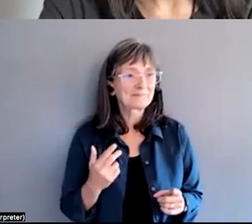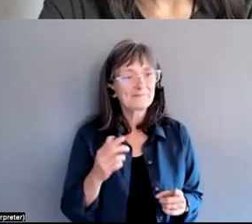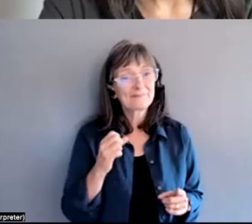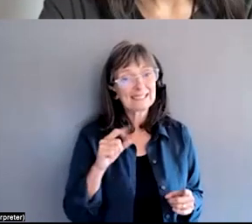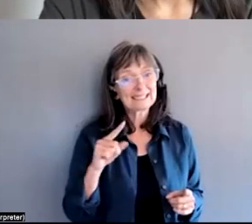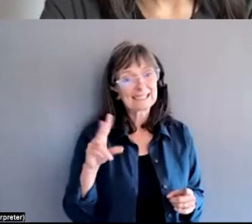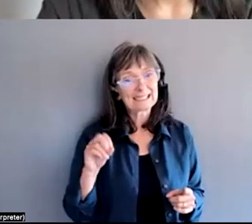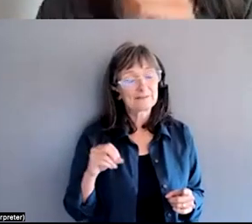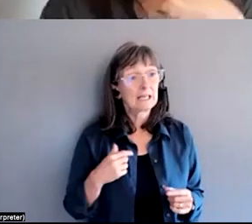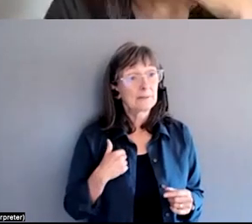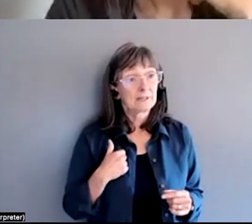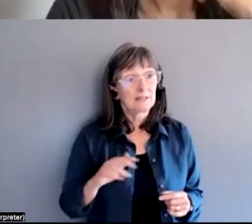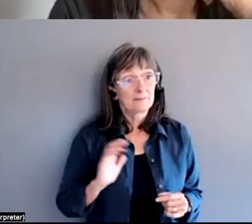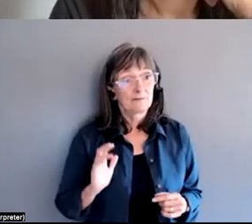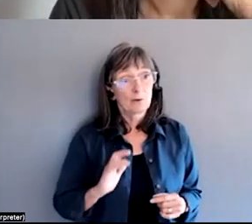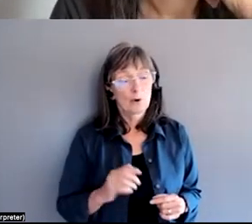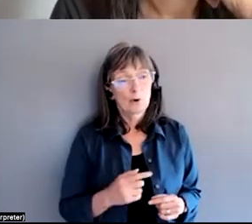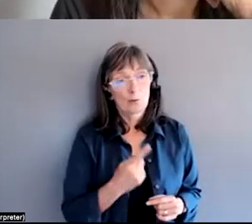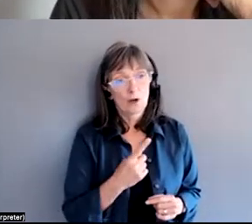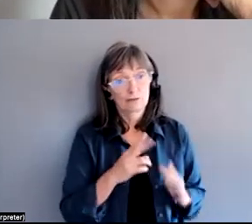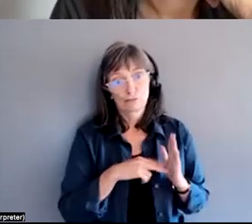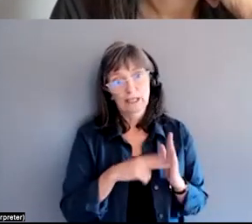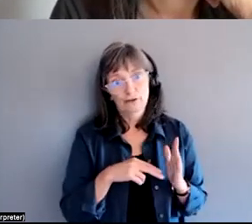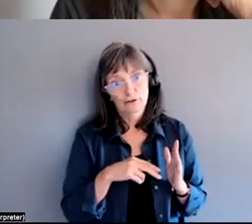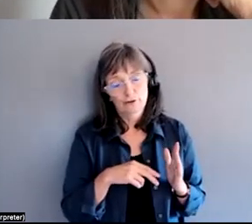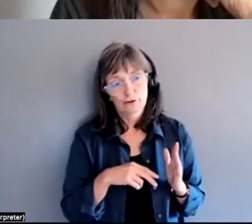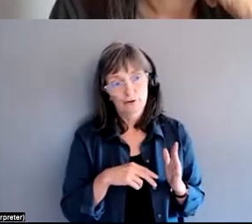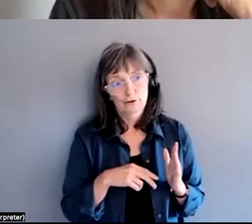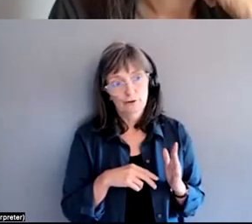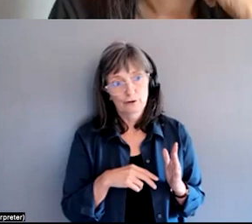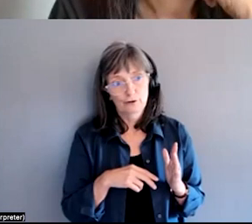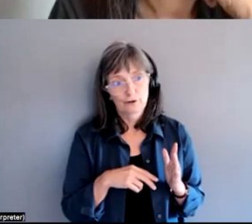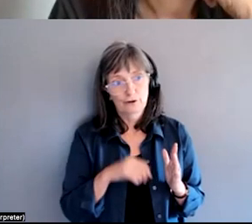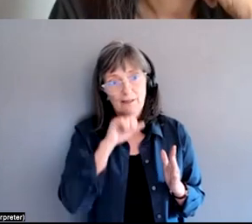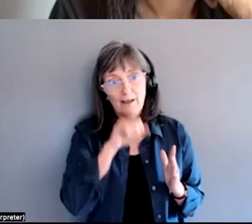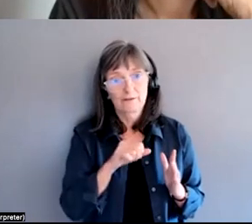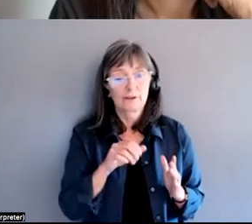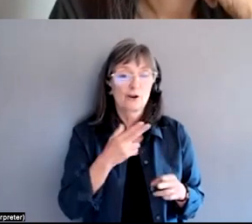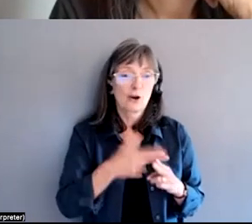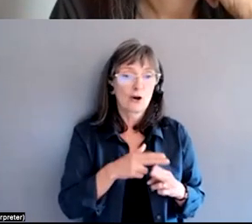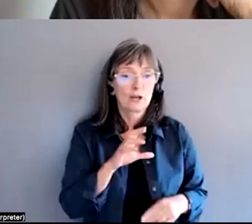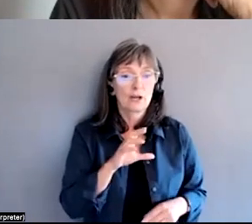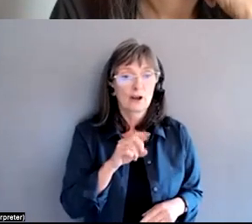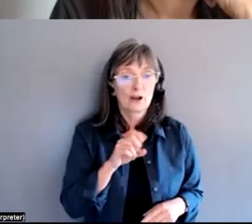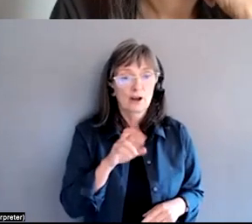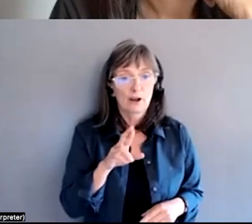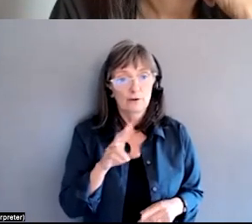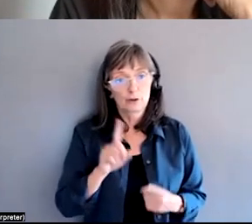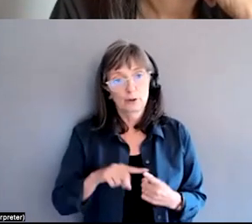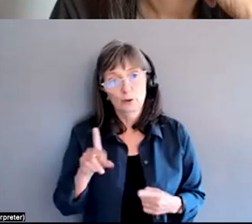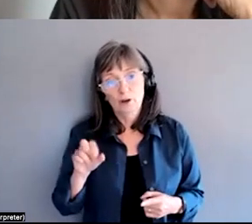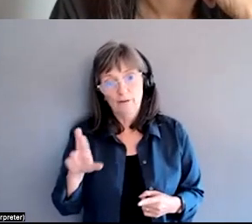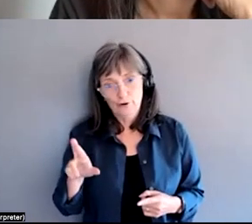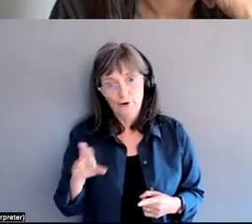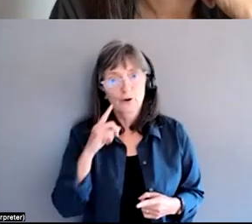when I was doing Quill and Choir, one of the reader favorite sections was cover to cover, where we traced the development of a cover design.